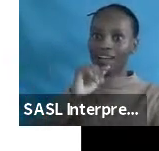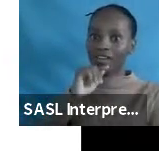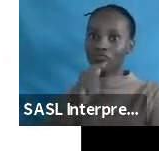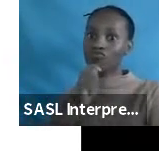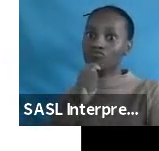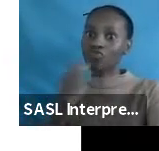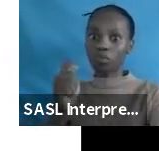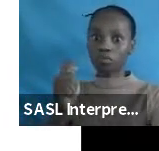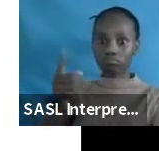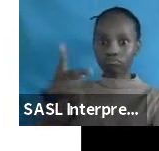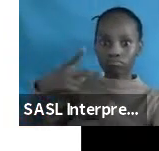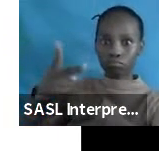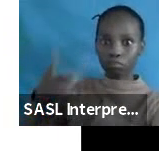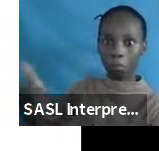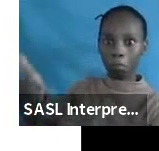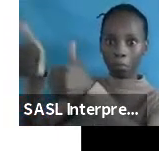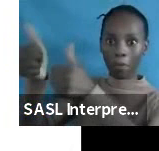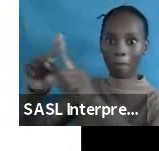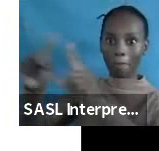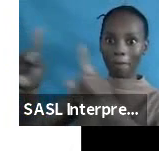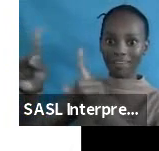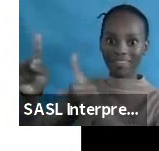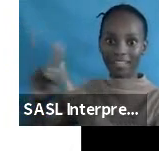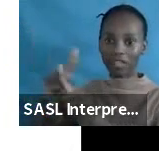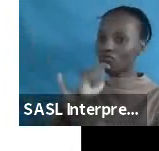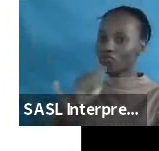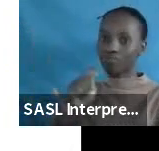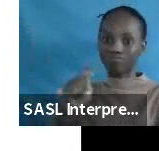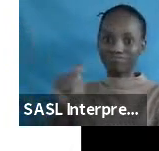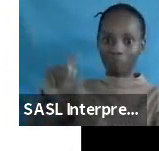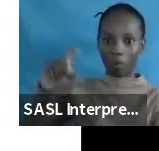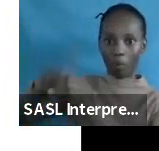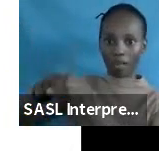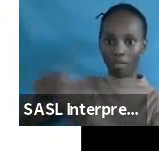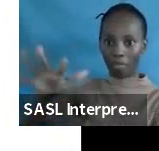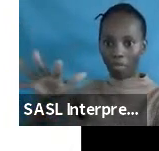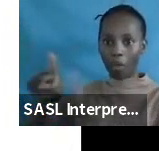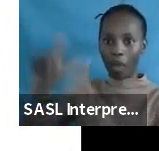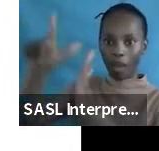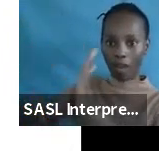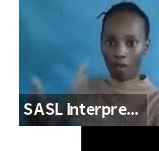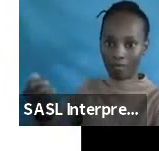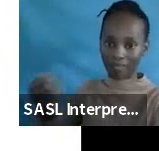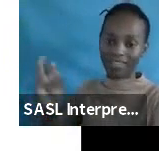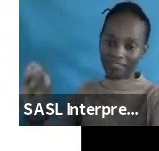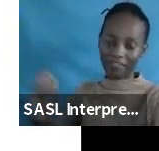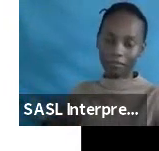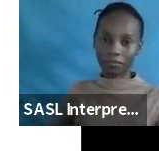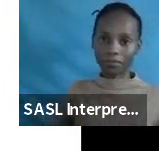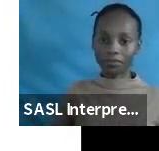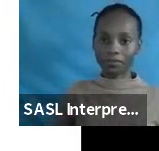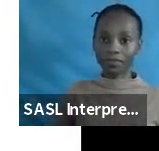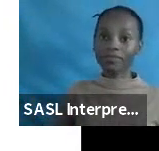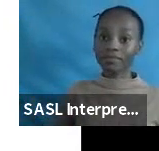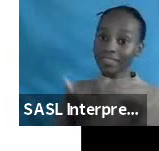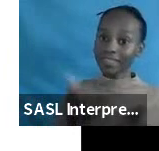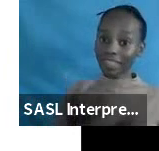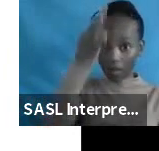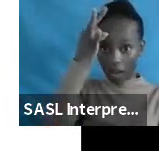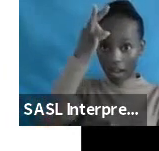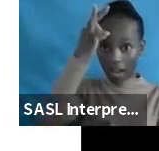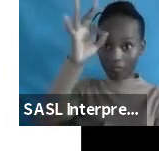the lines are going to run for that. Therefore, it erodes the level playing field that the government is supposed to achieve within